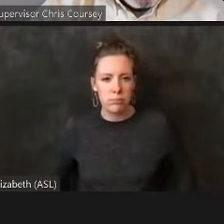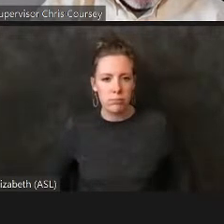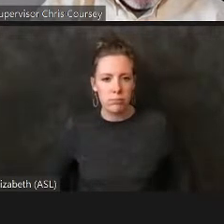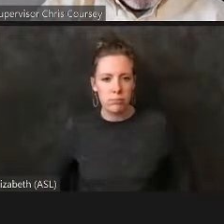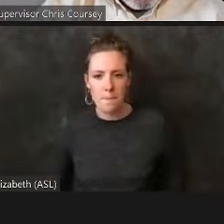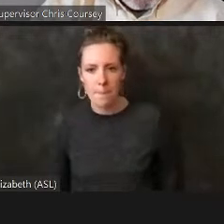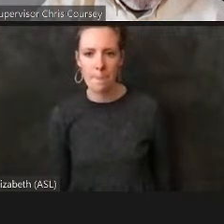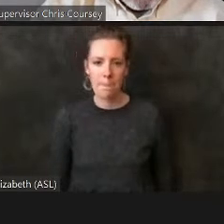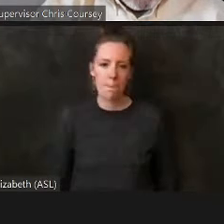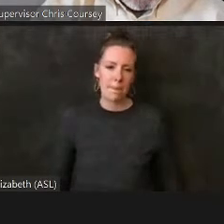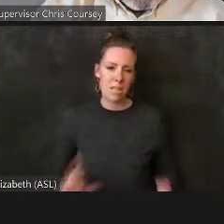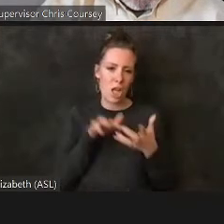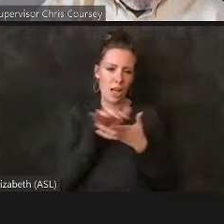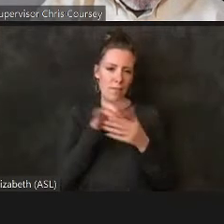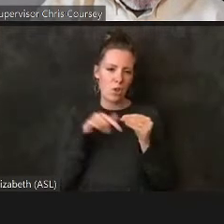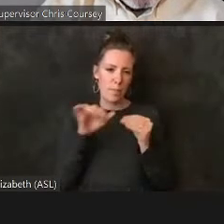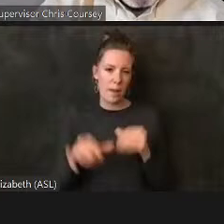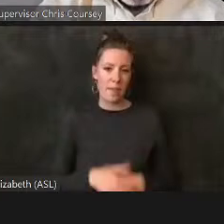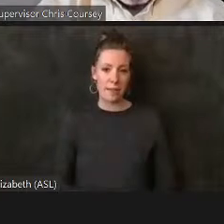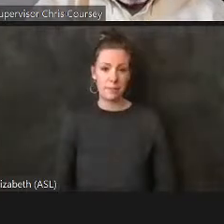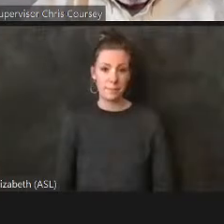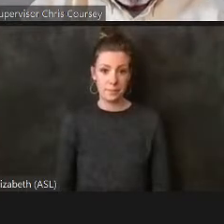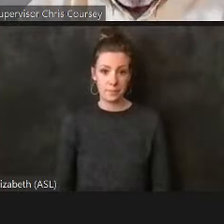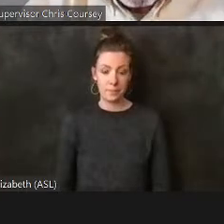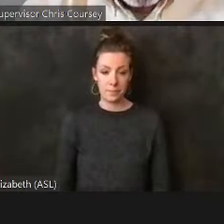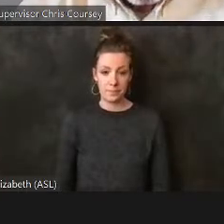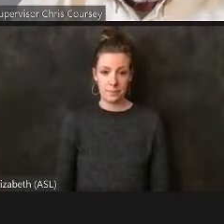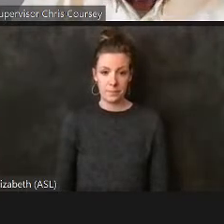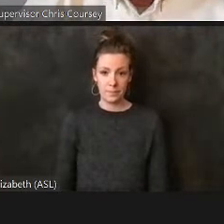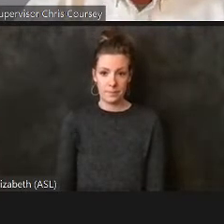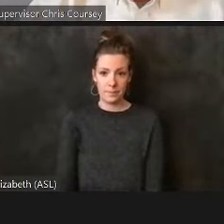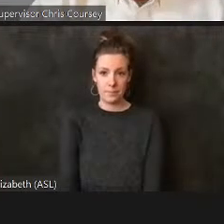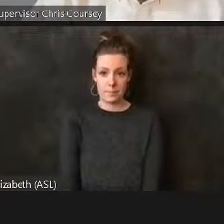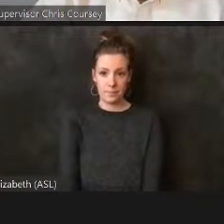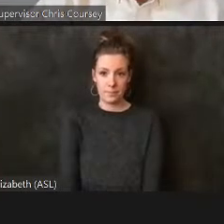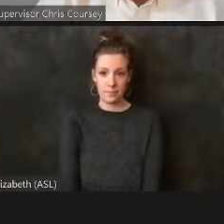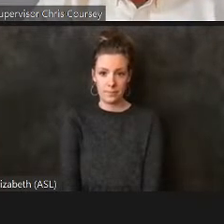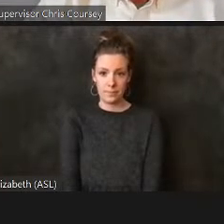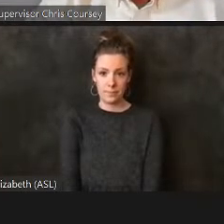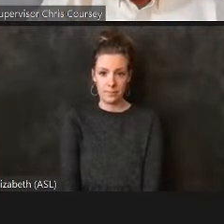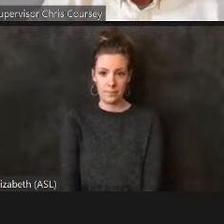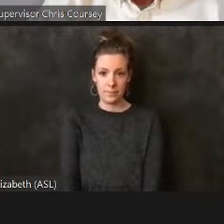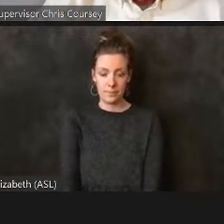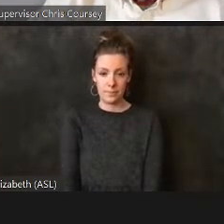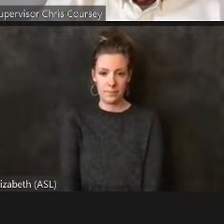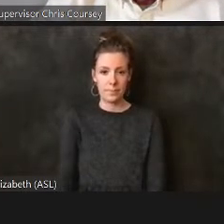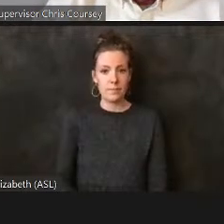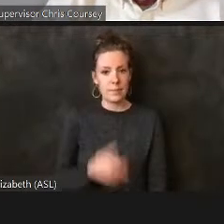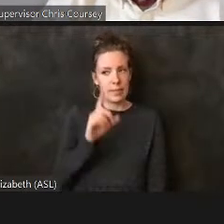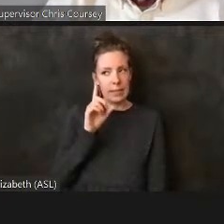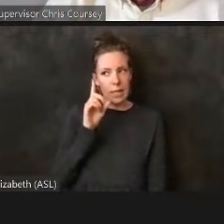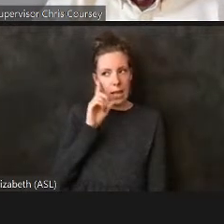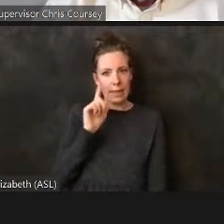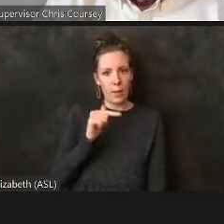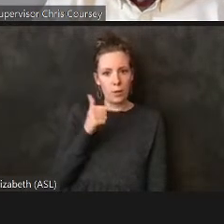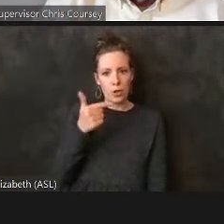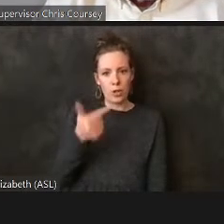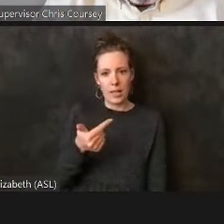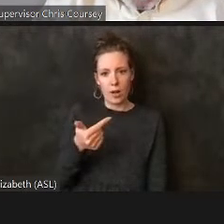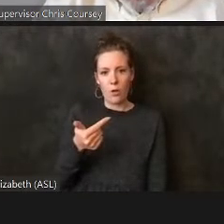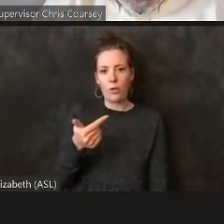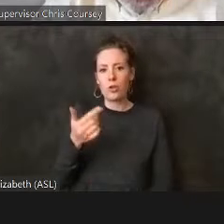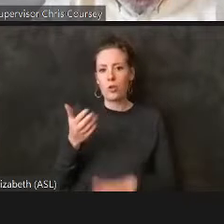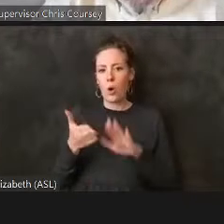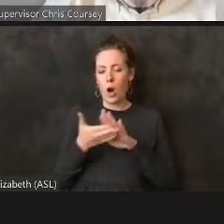lot of confusion around that. So if you could just take us through that process and then we can wrap up. Well, I think I'm going to turn that over to our logistics and